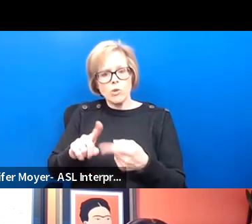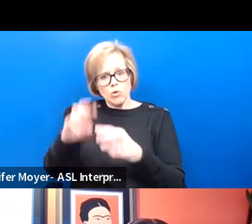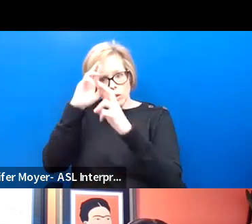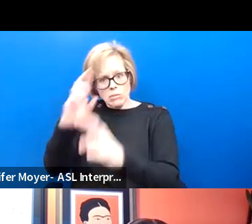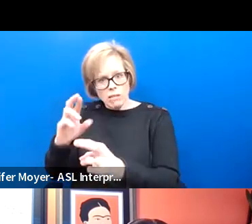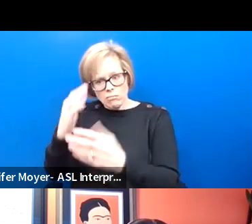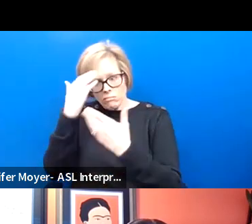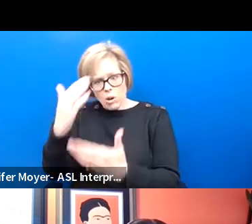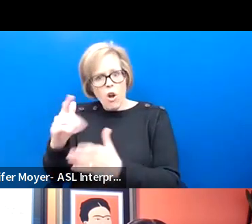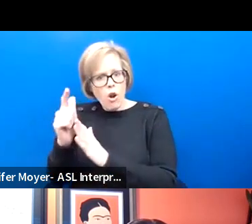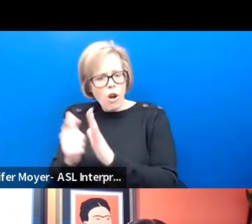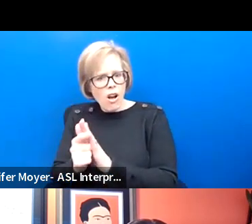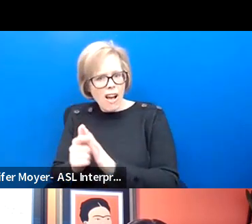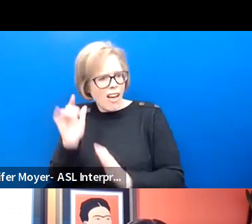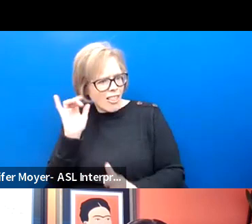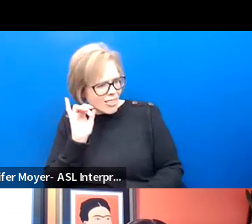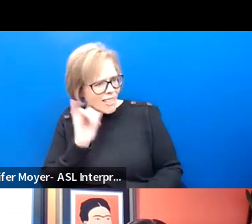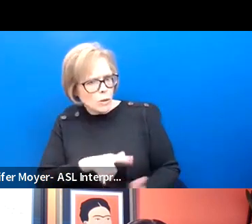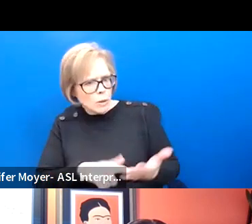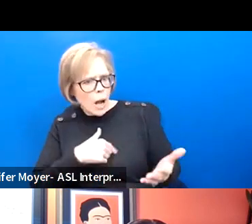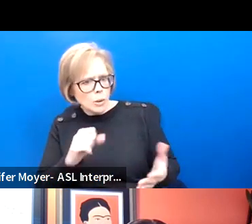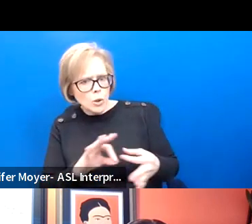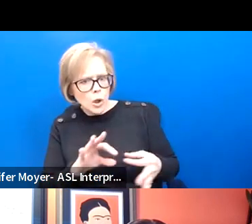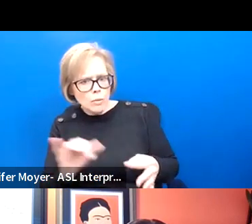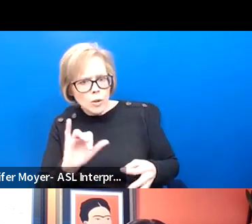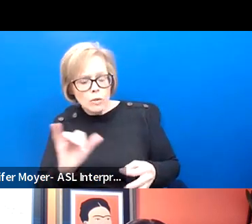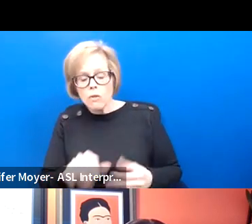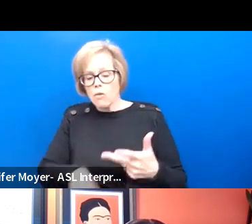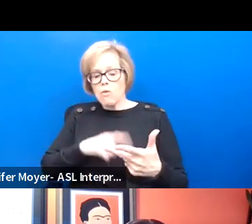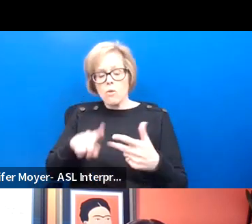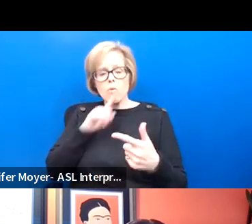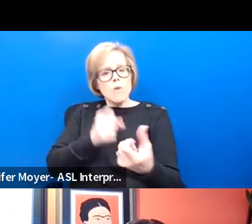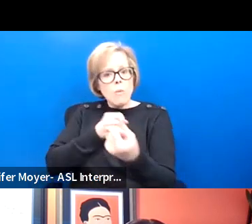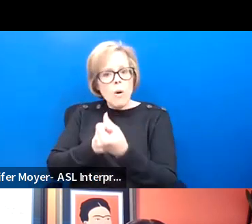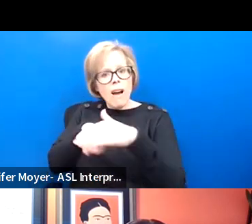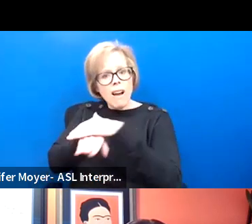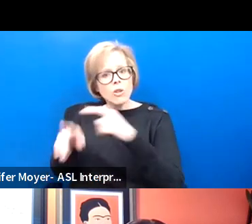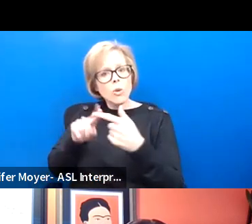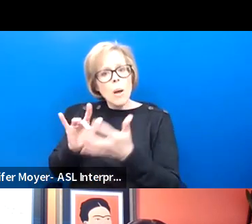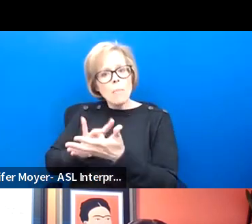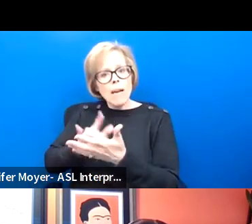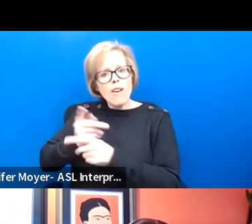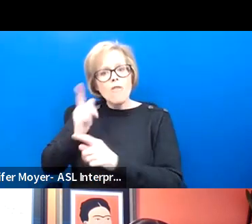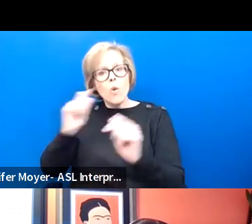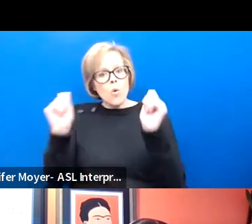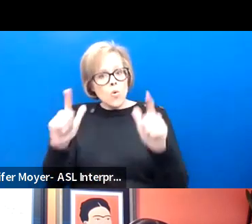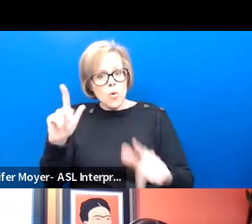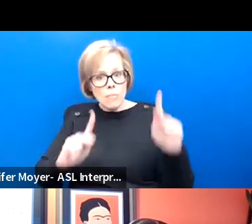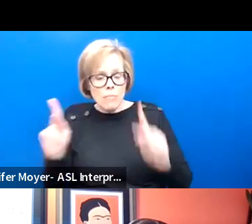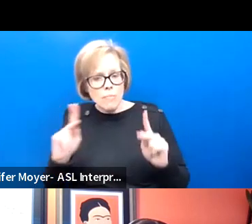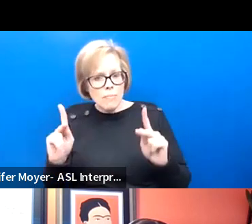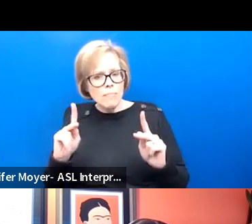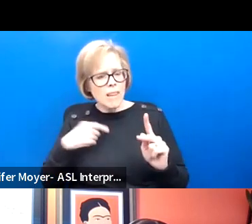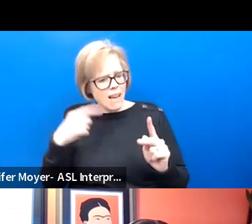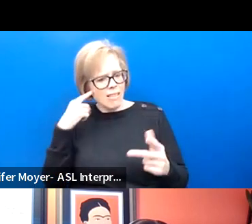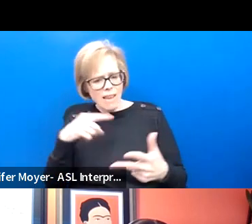law. That's what I was talking about too. And also to support access to medical care for all people. I think